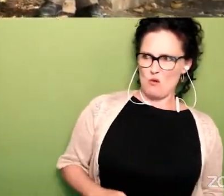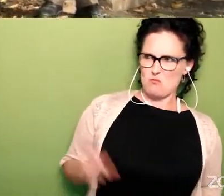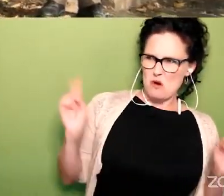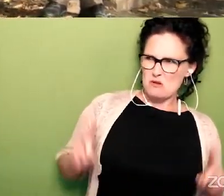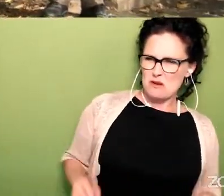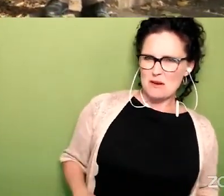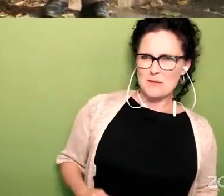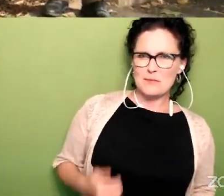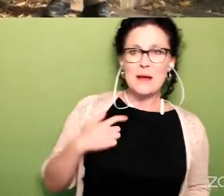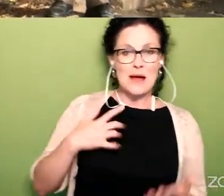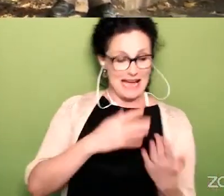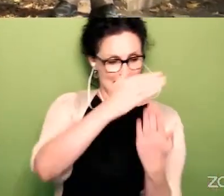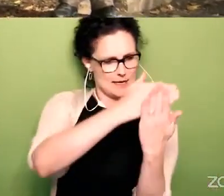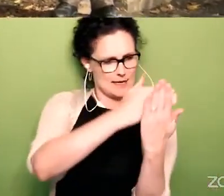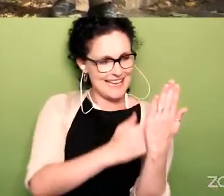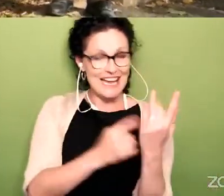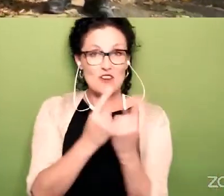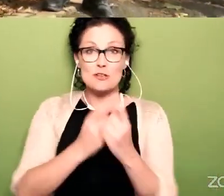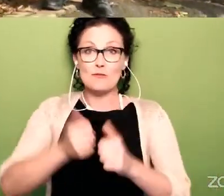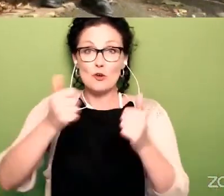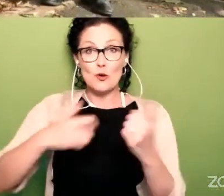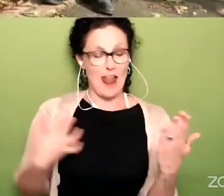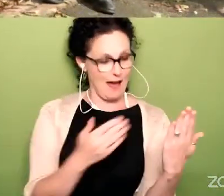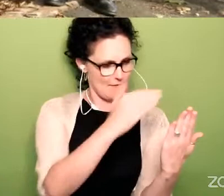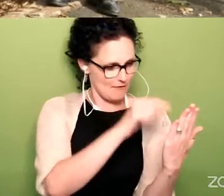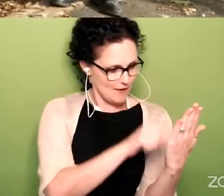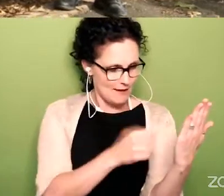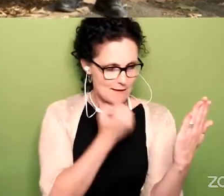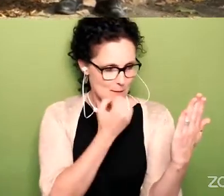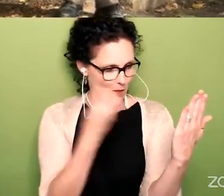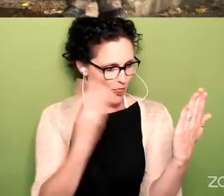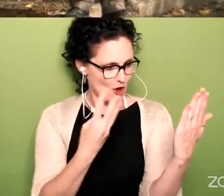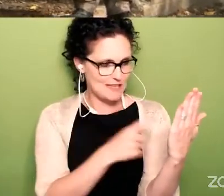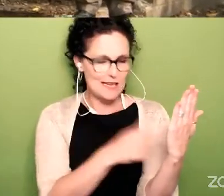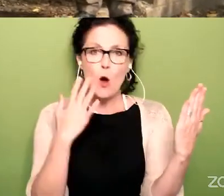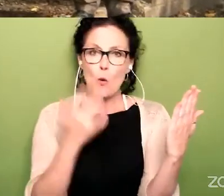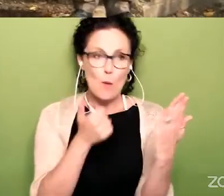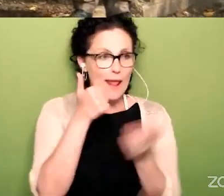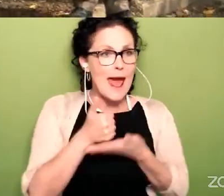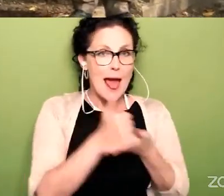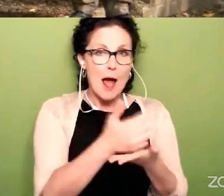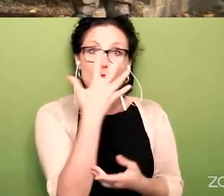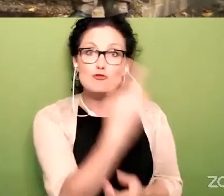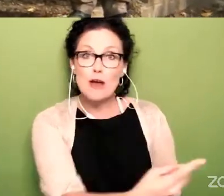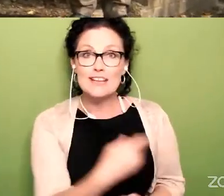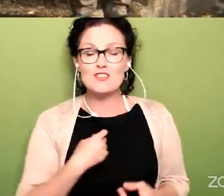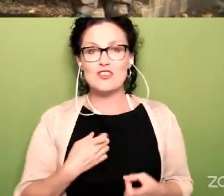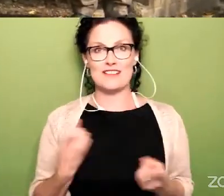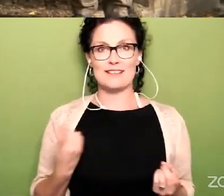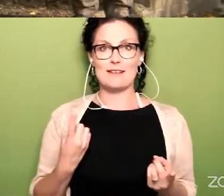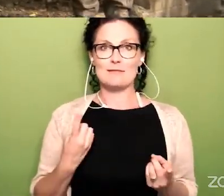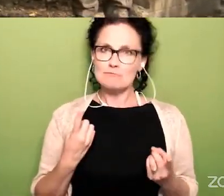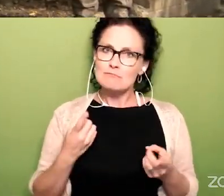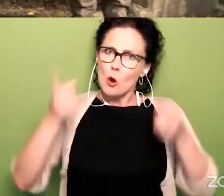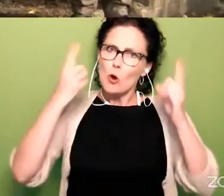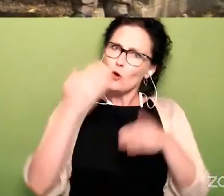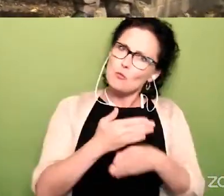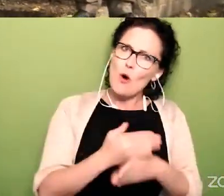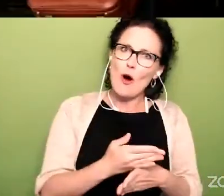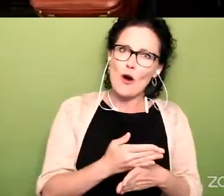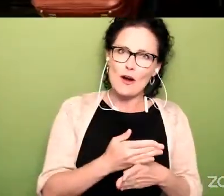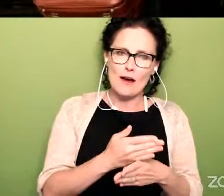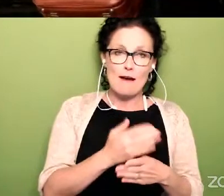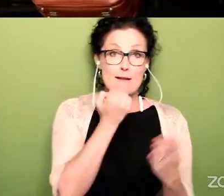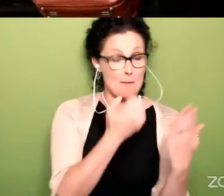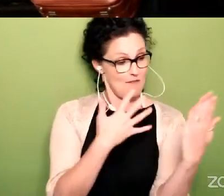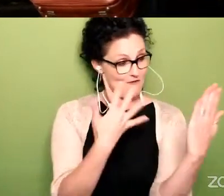5. You cannot choose your neighbor, but you can choose whether to smile at your neighbor. Sounds like something my grandma would say. What